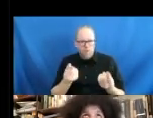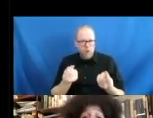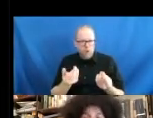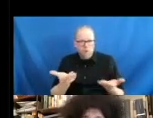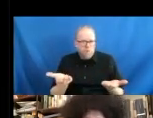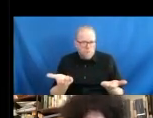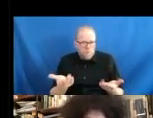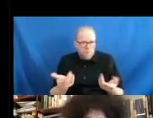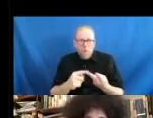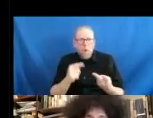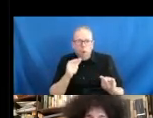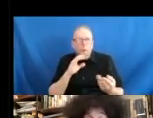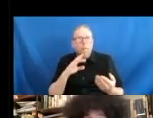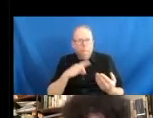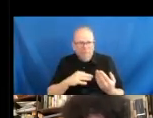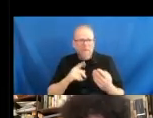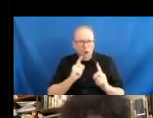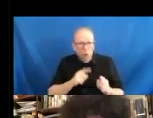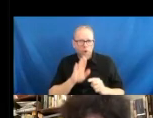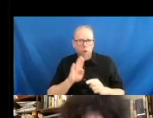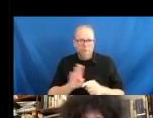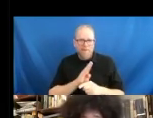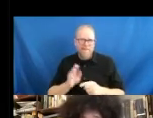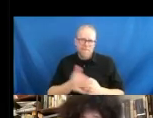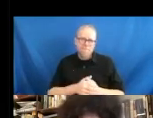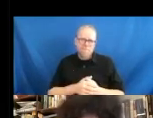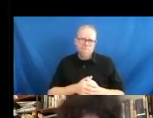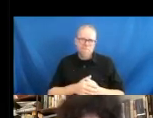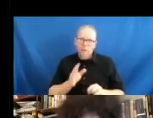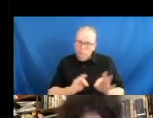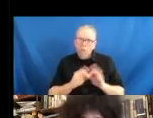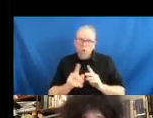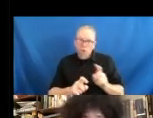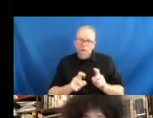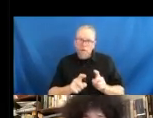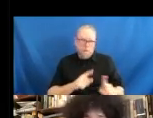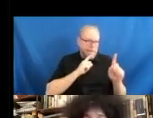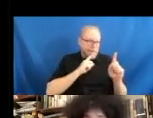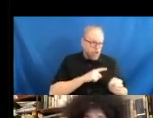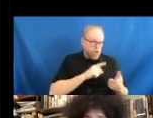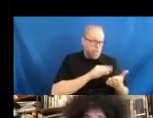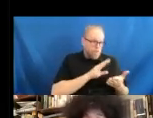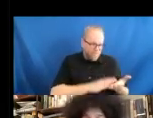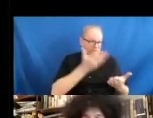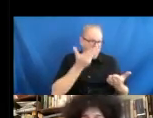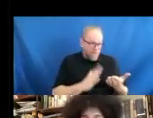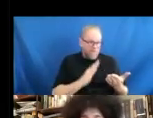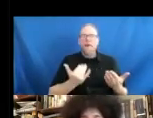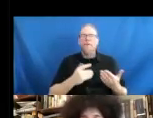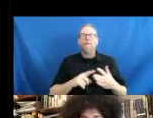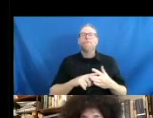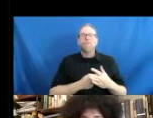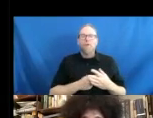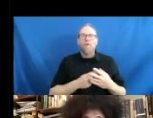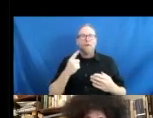Who will benefit from it? These are important questions. And once you answer them, then you can begin to think